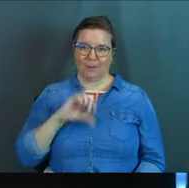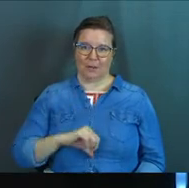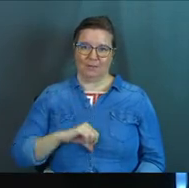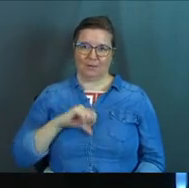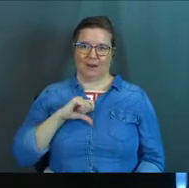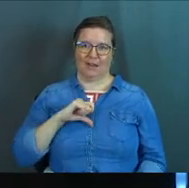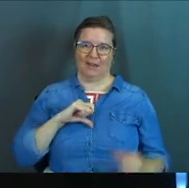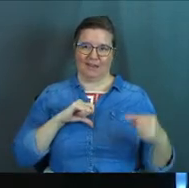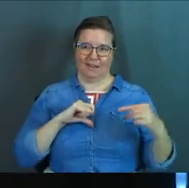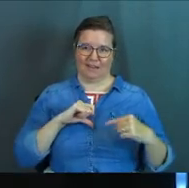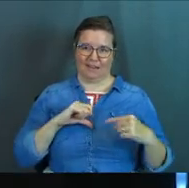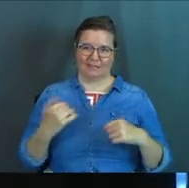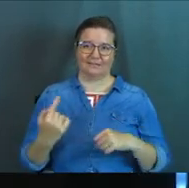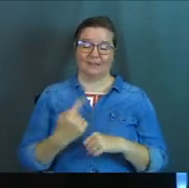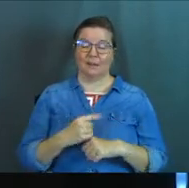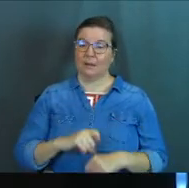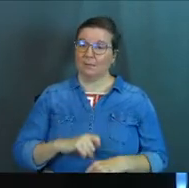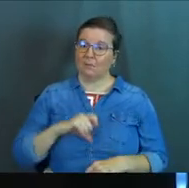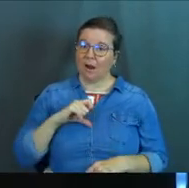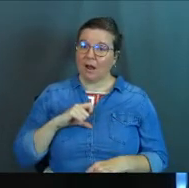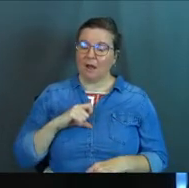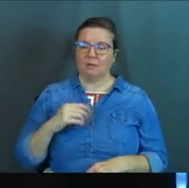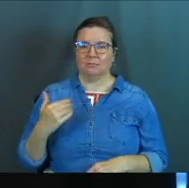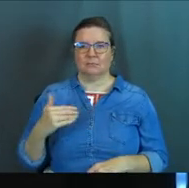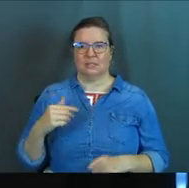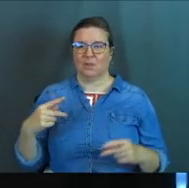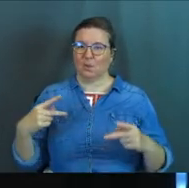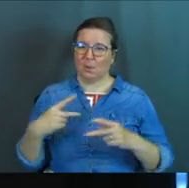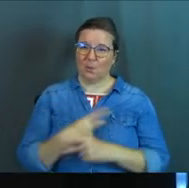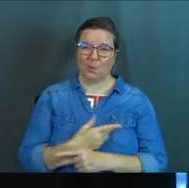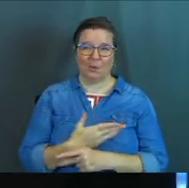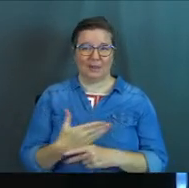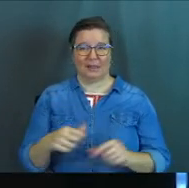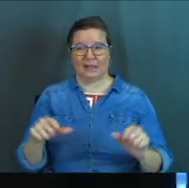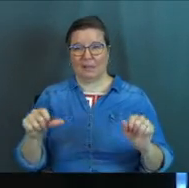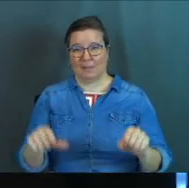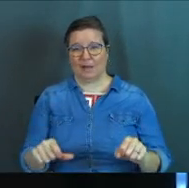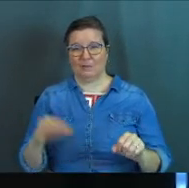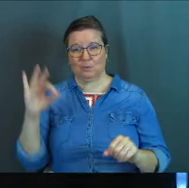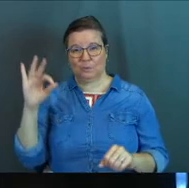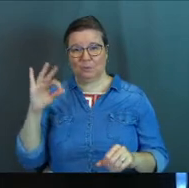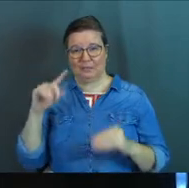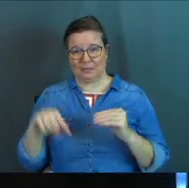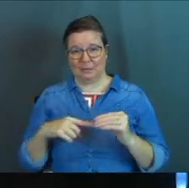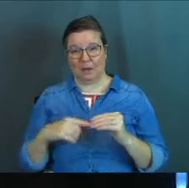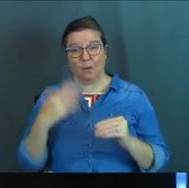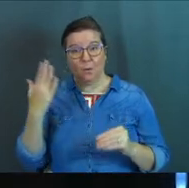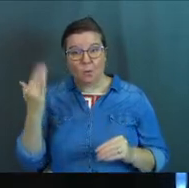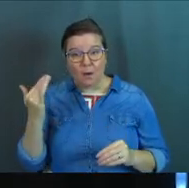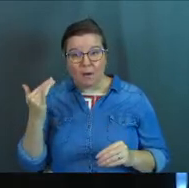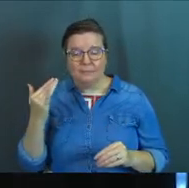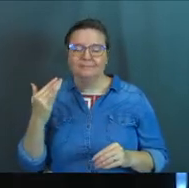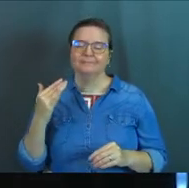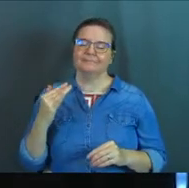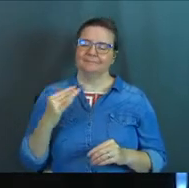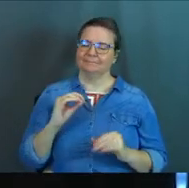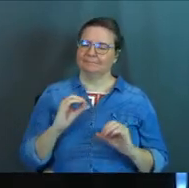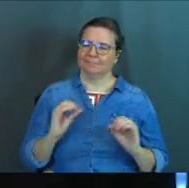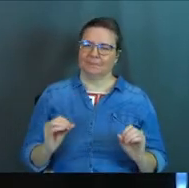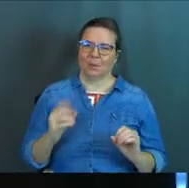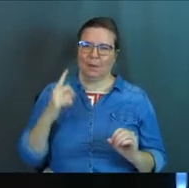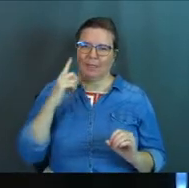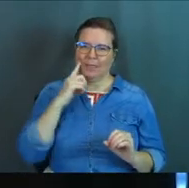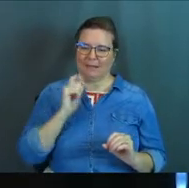today. Pride. Pride is the absolute worst thing possible to preach on, and here's why. Because